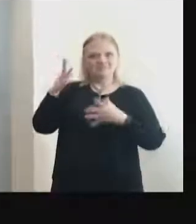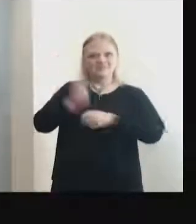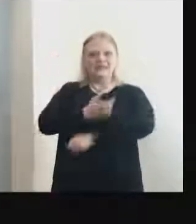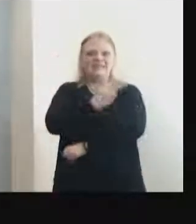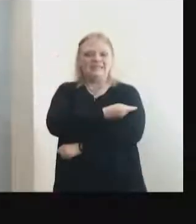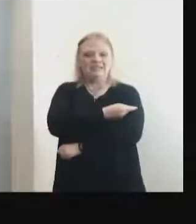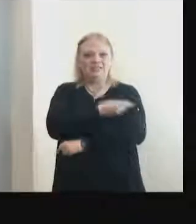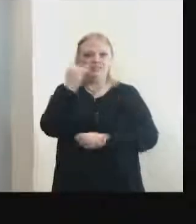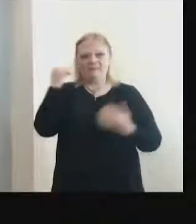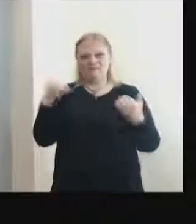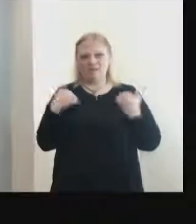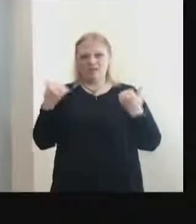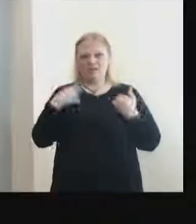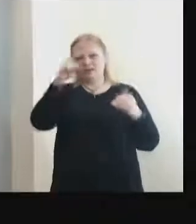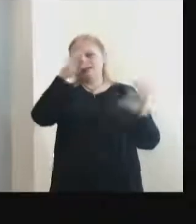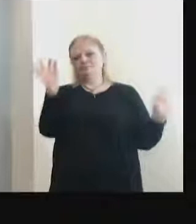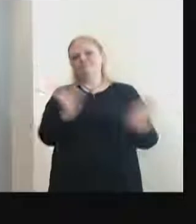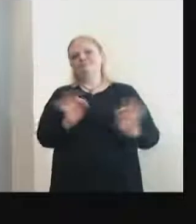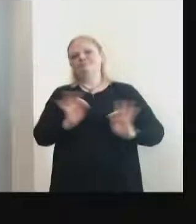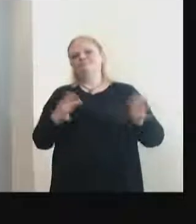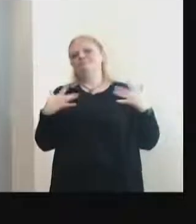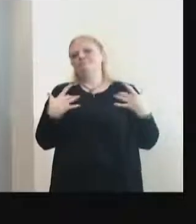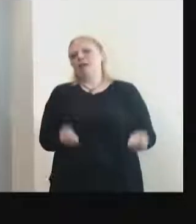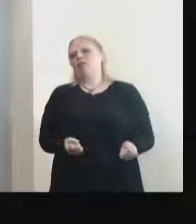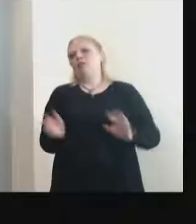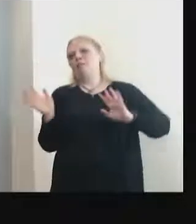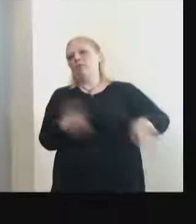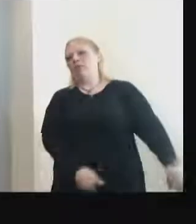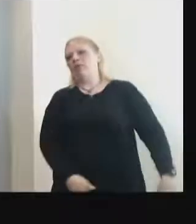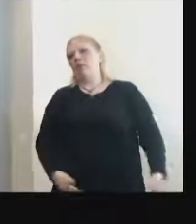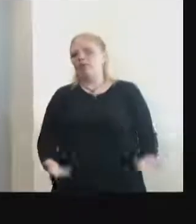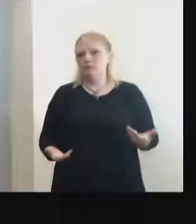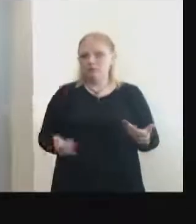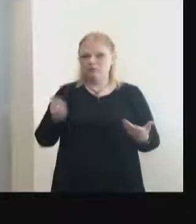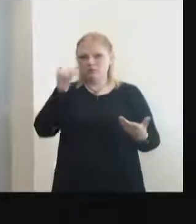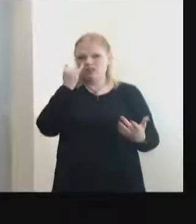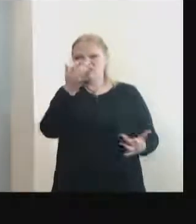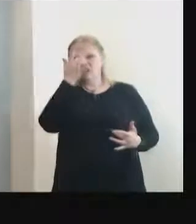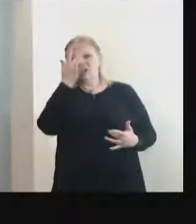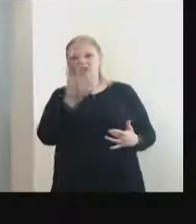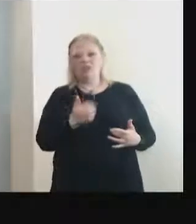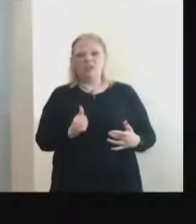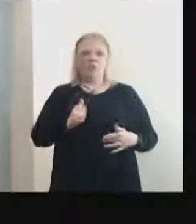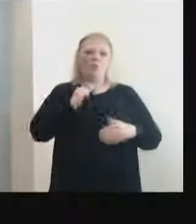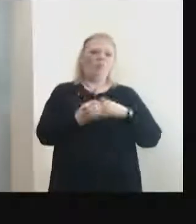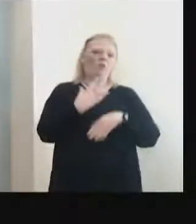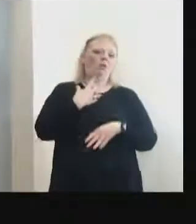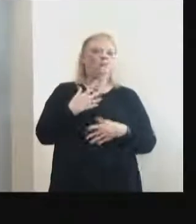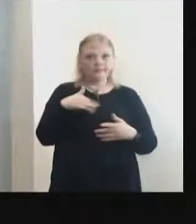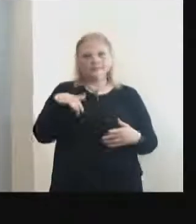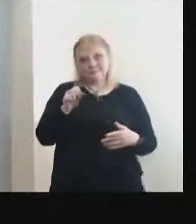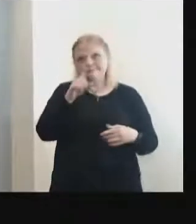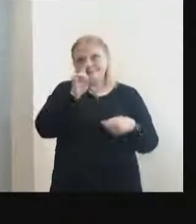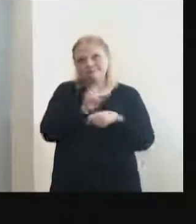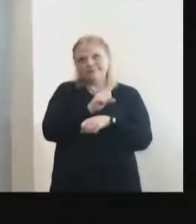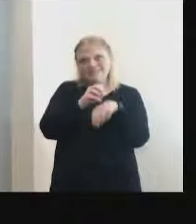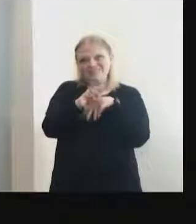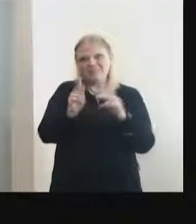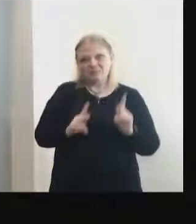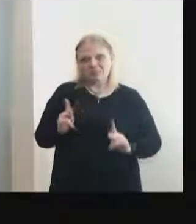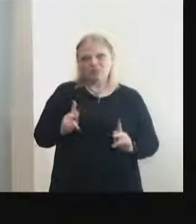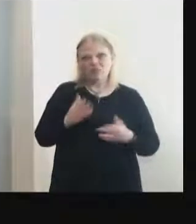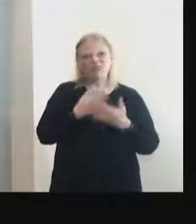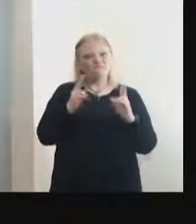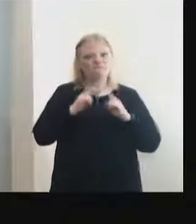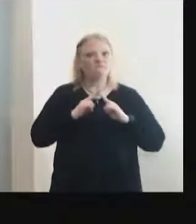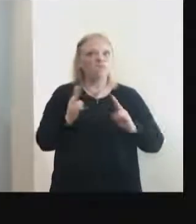Even if you're young and you think, I'm healthy, I don't have to worry about this. If I catch it, it's not going to affect me. It is affecting people. Some are getting very